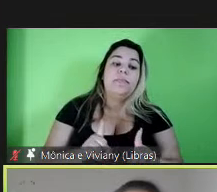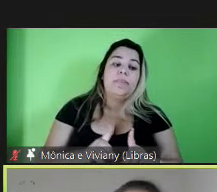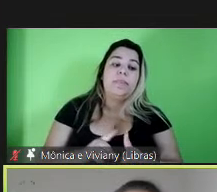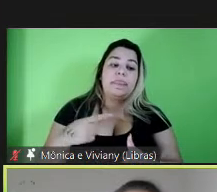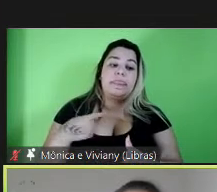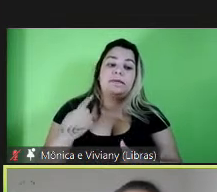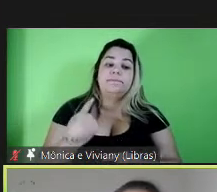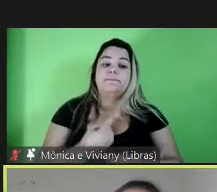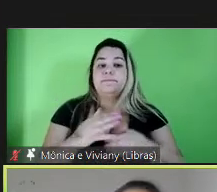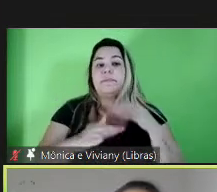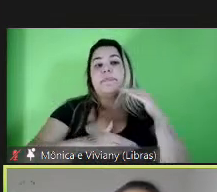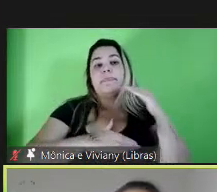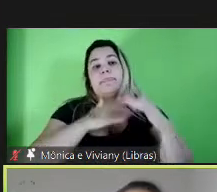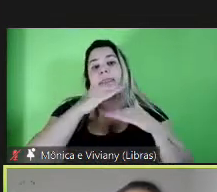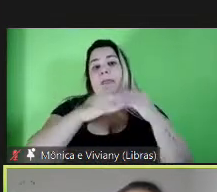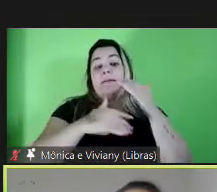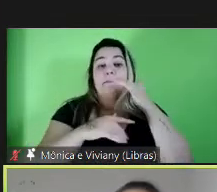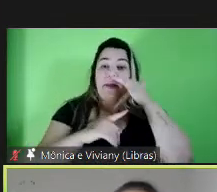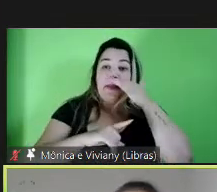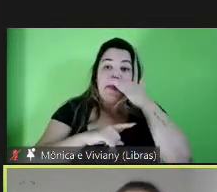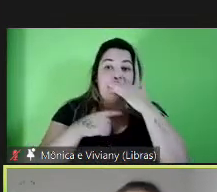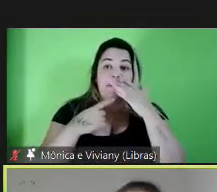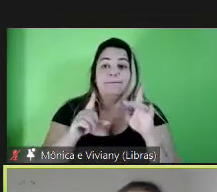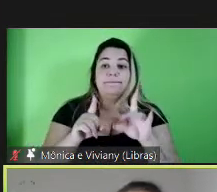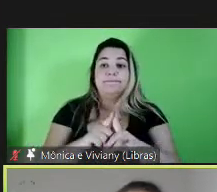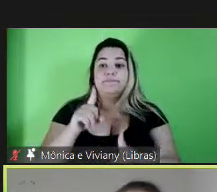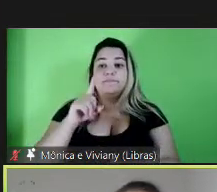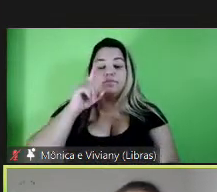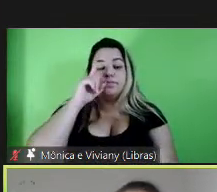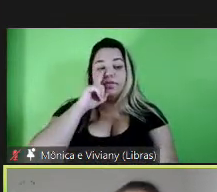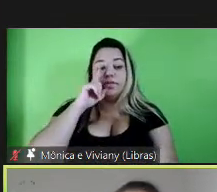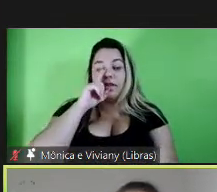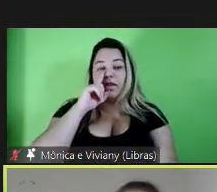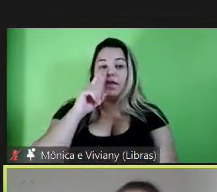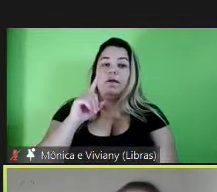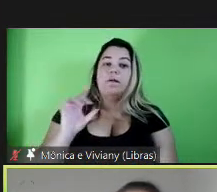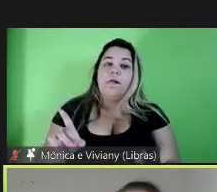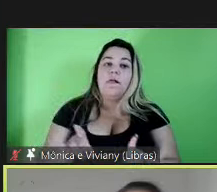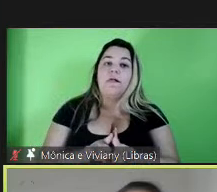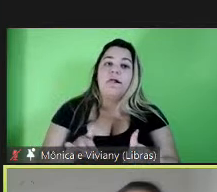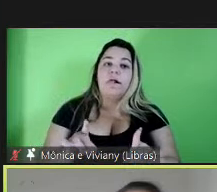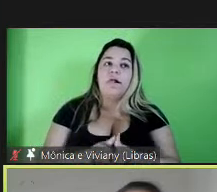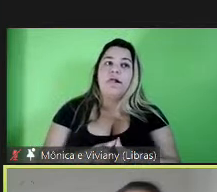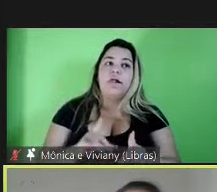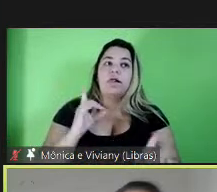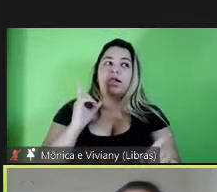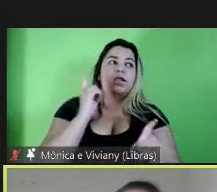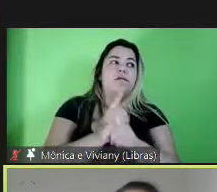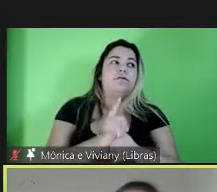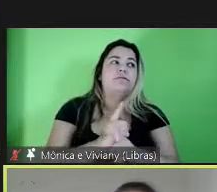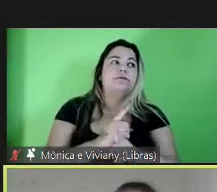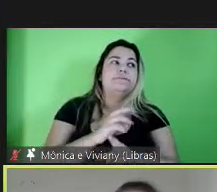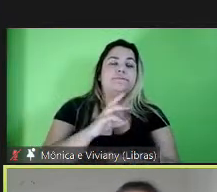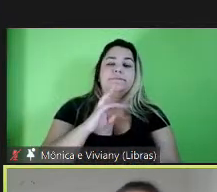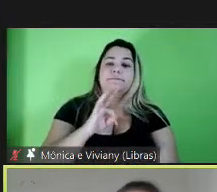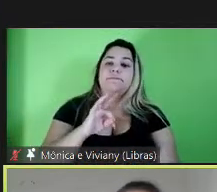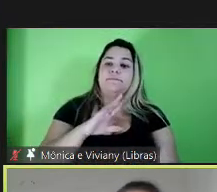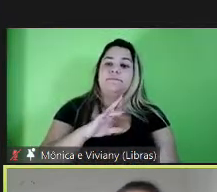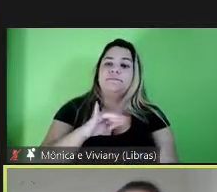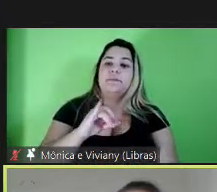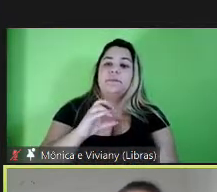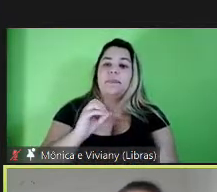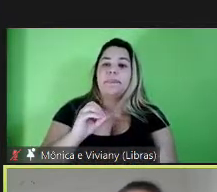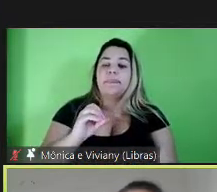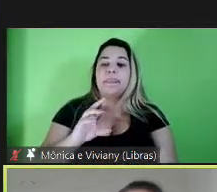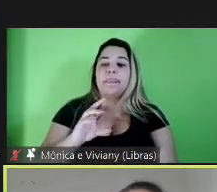that we also developed, and which would be, for example, the risks and potentialities identified in these territories.